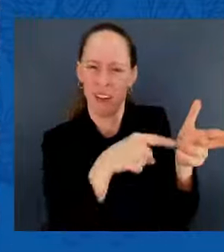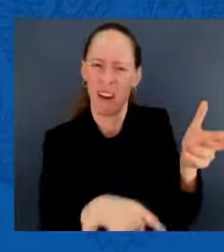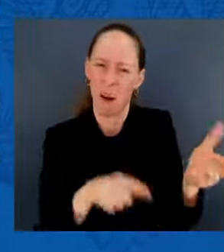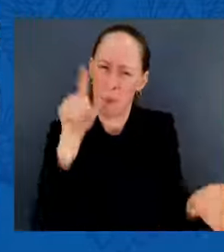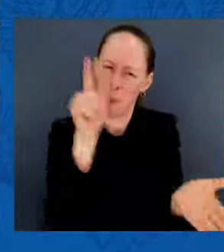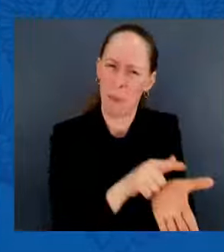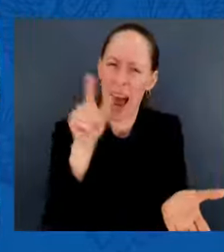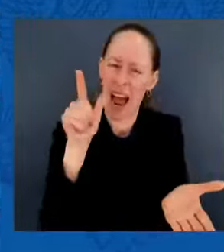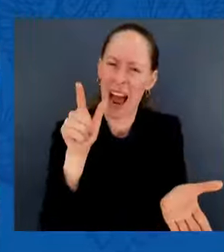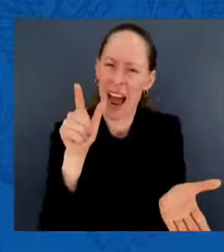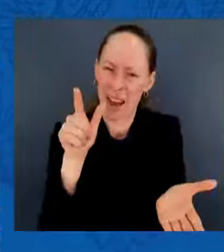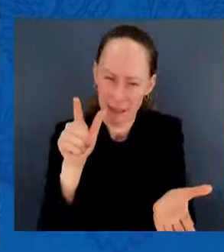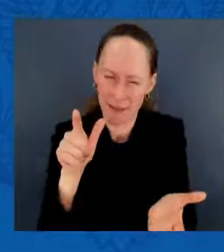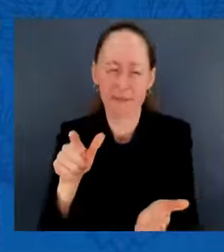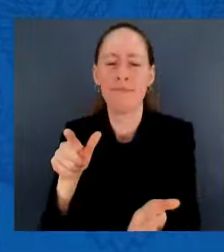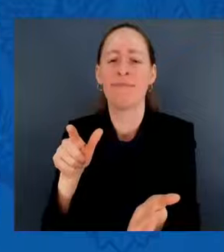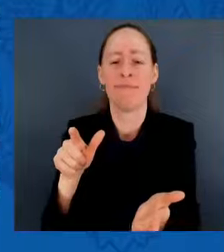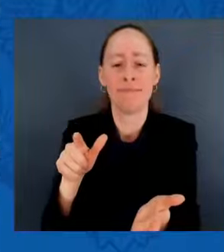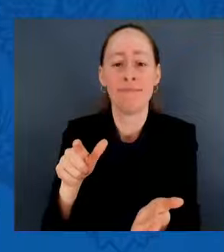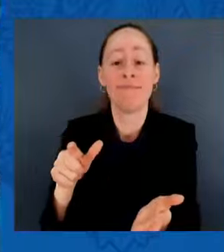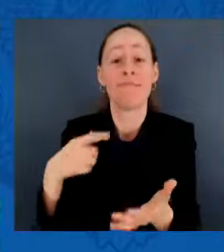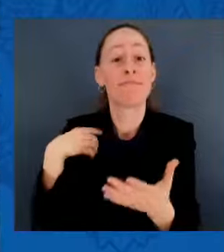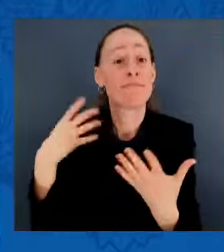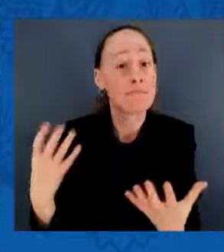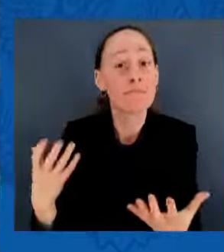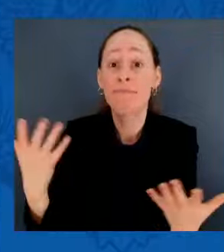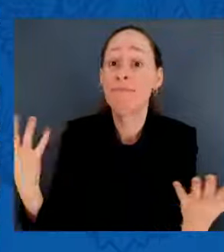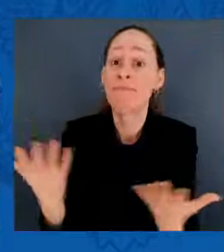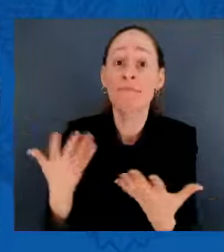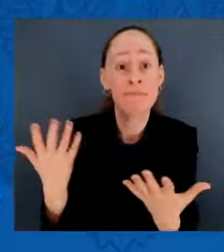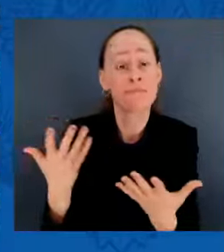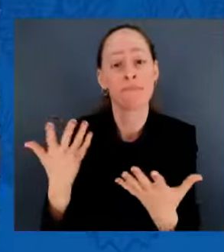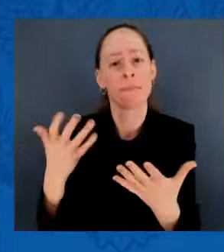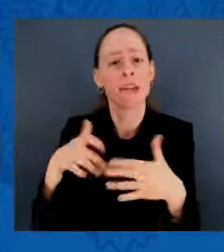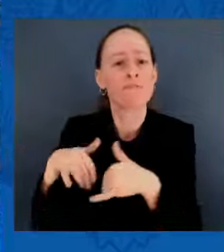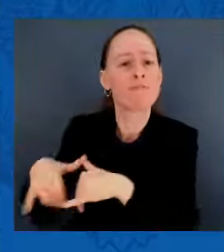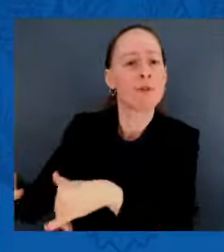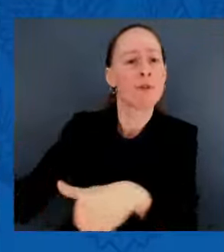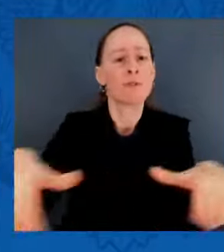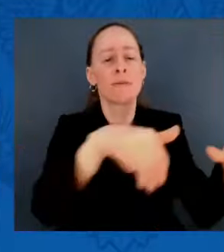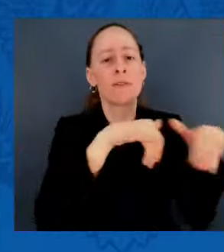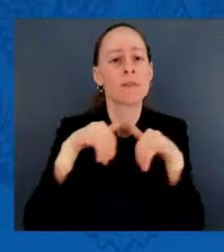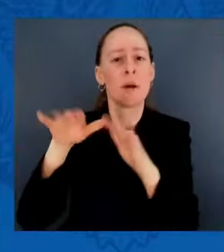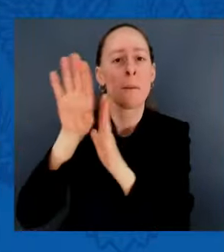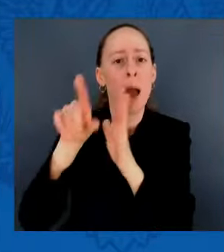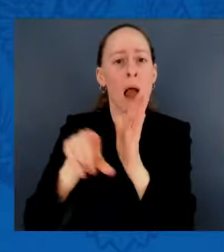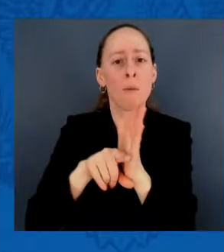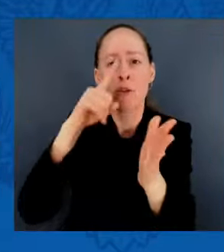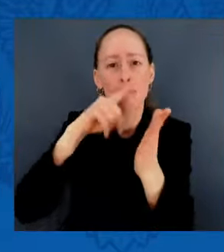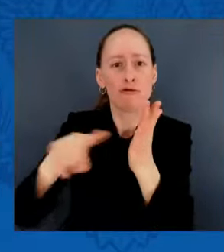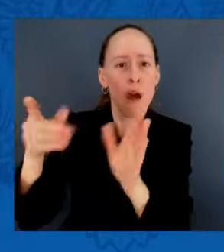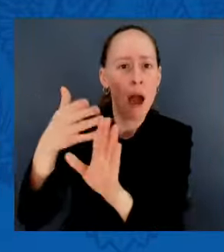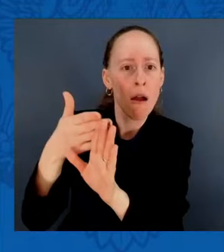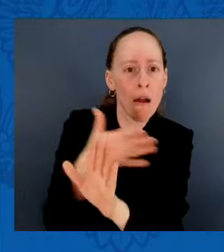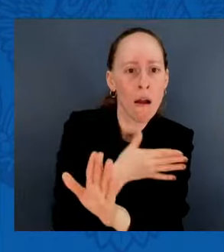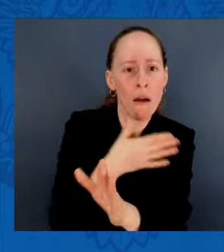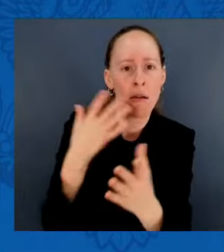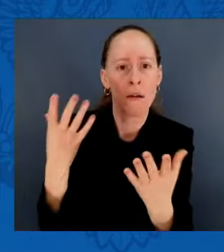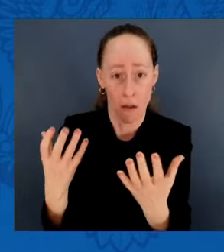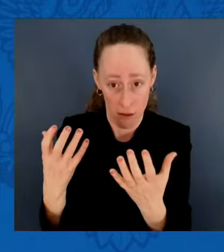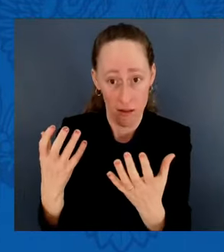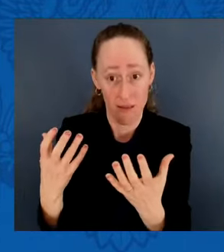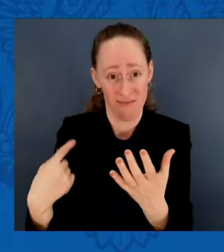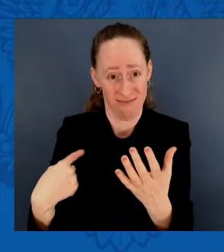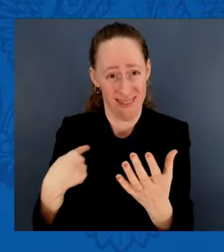None of this. None of this. I taught the Second Amendment for 12 years. None of this violates the Second